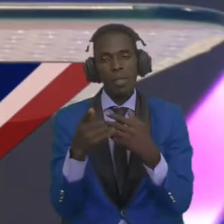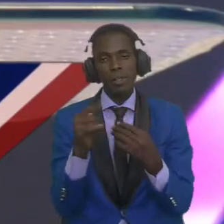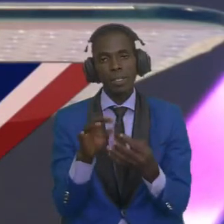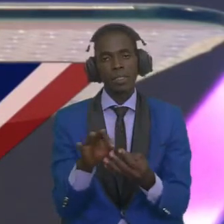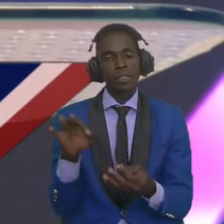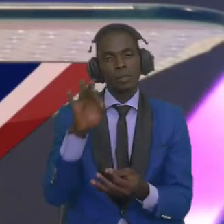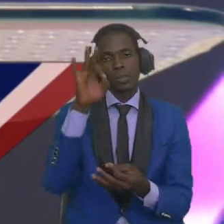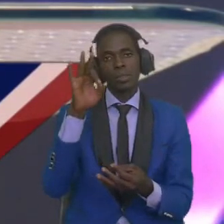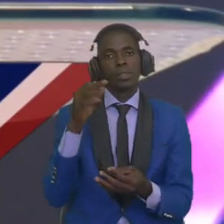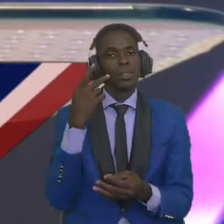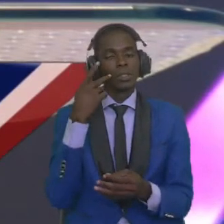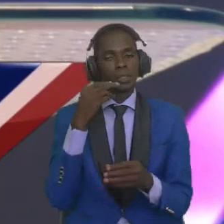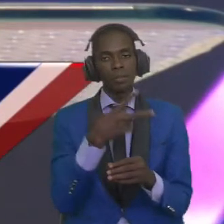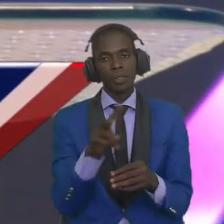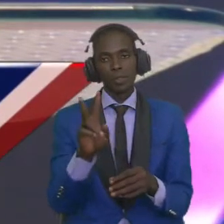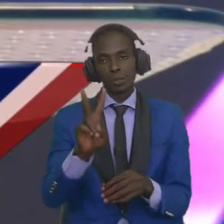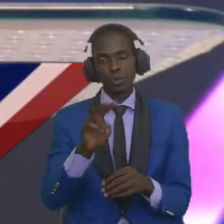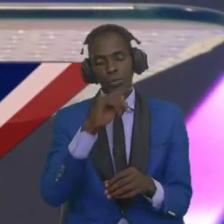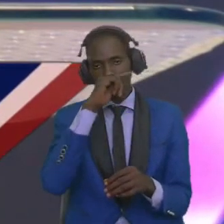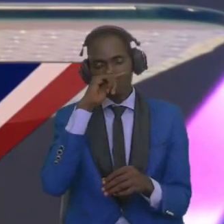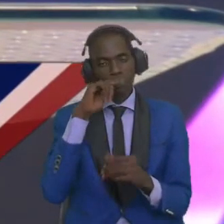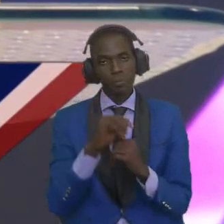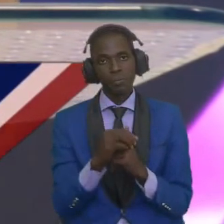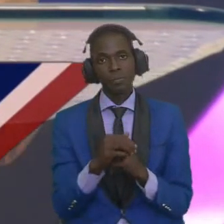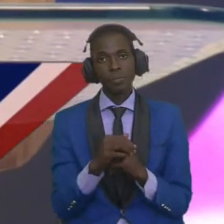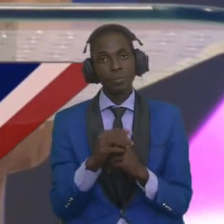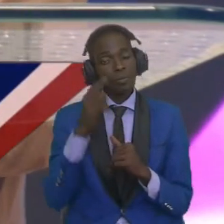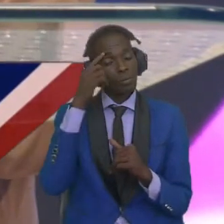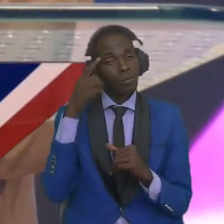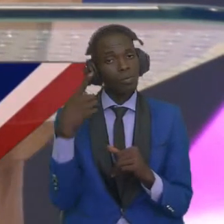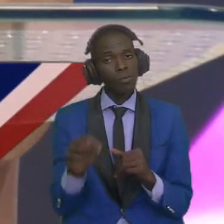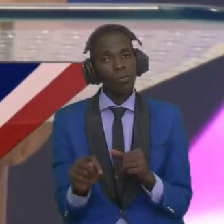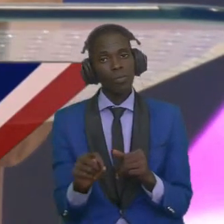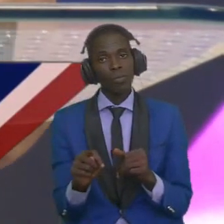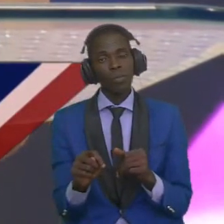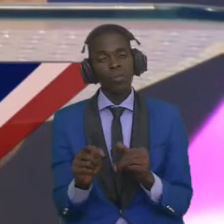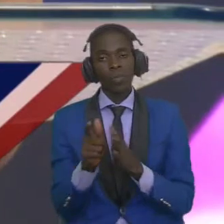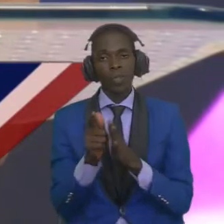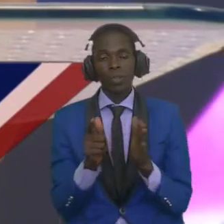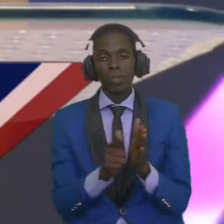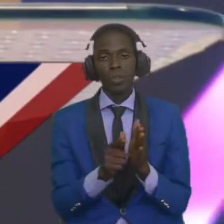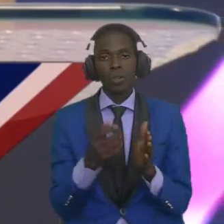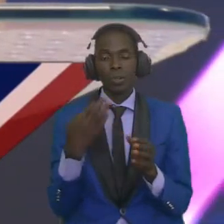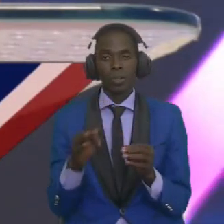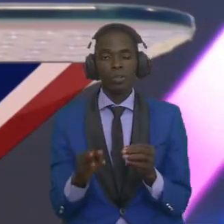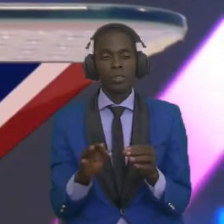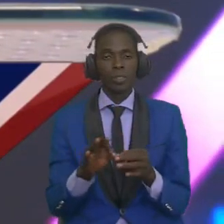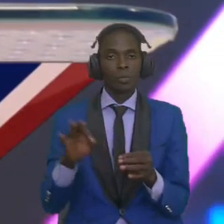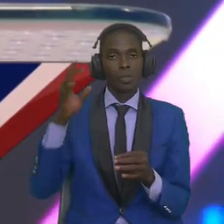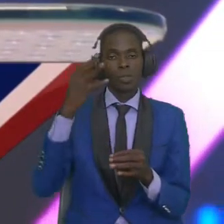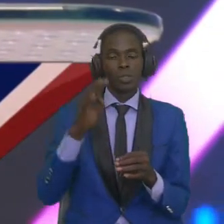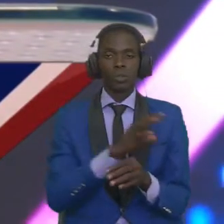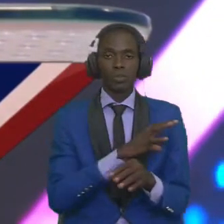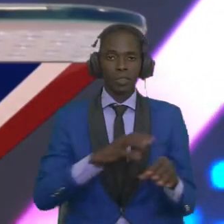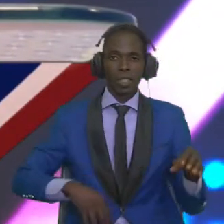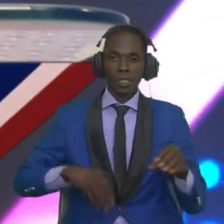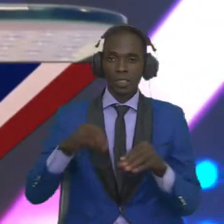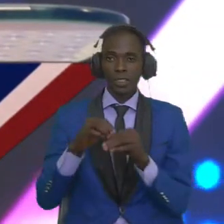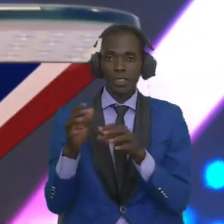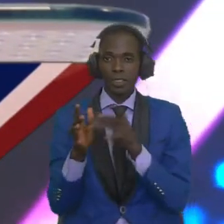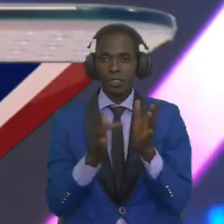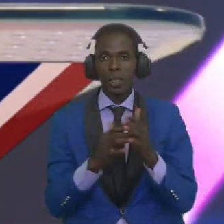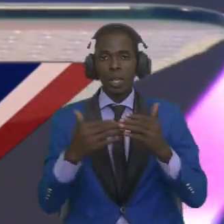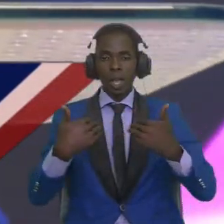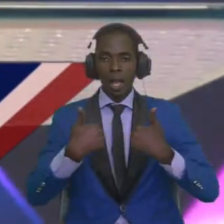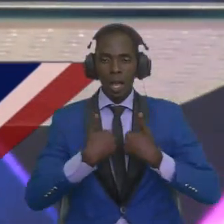Spirit. And then in verse 2, for the law of the Spirit of life in Christ Jesus has